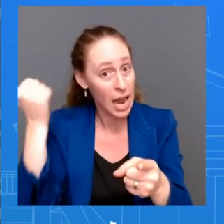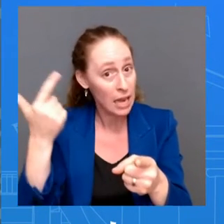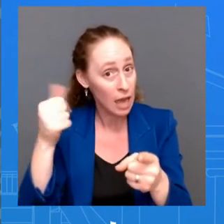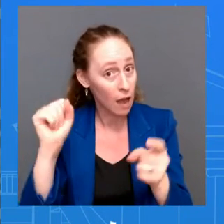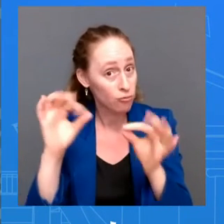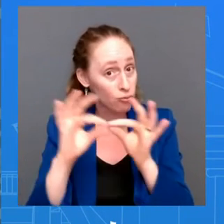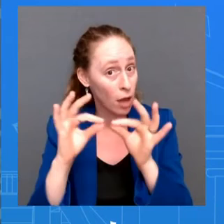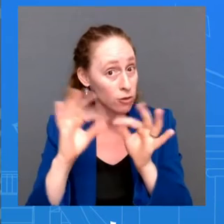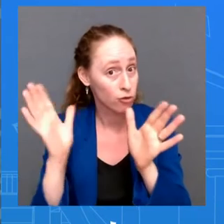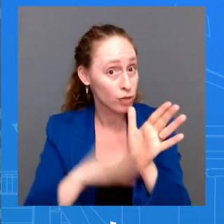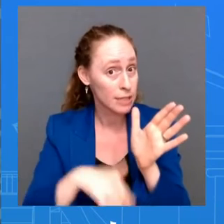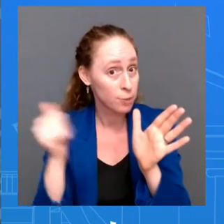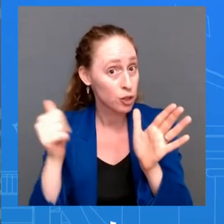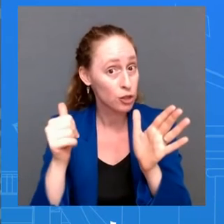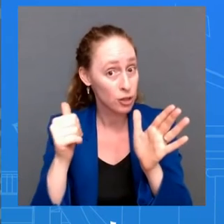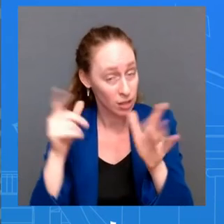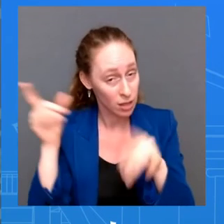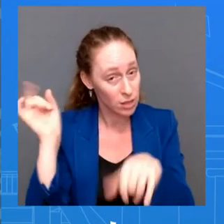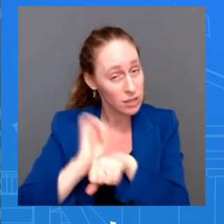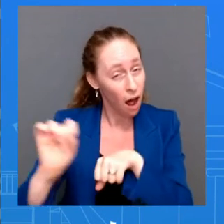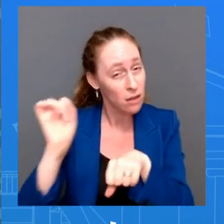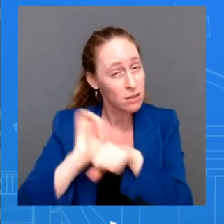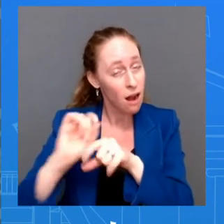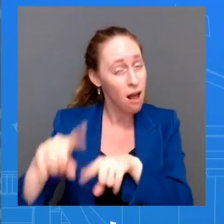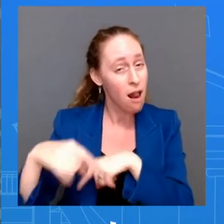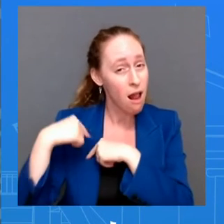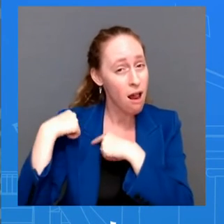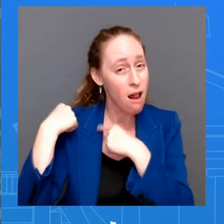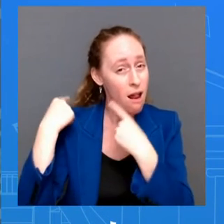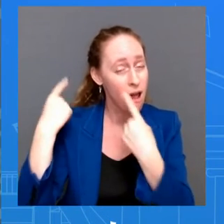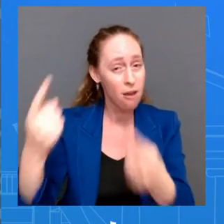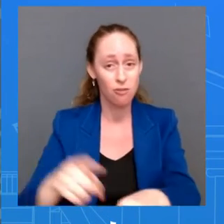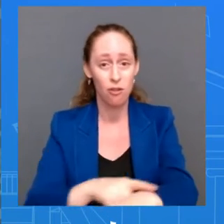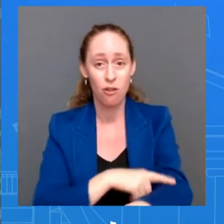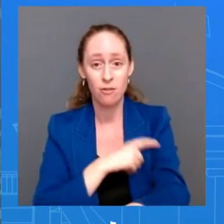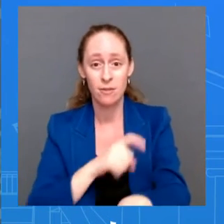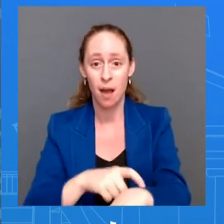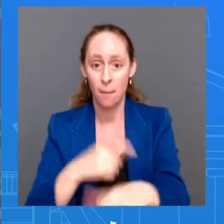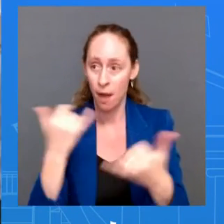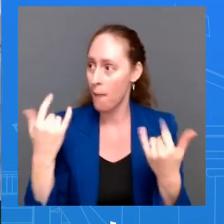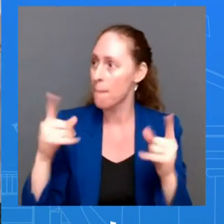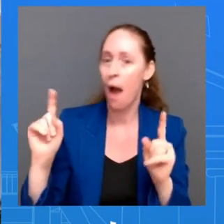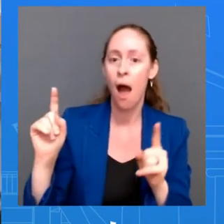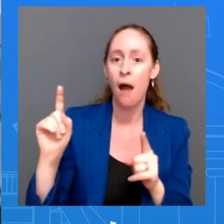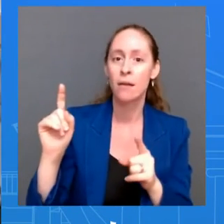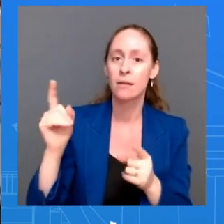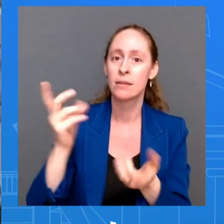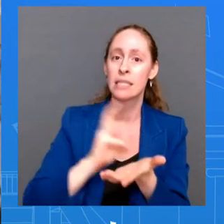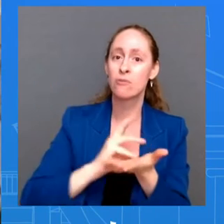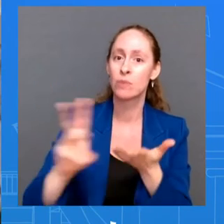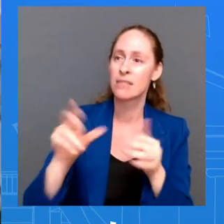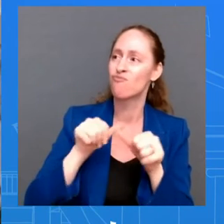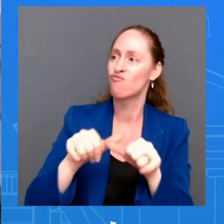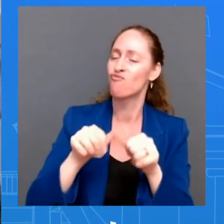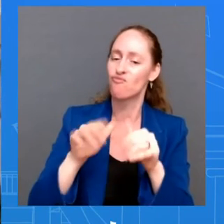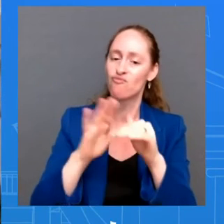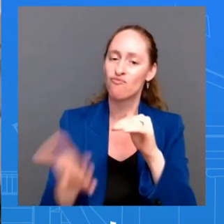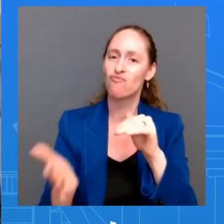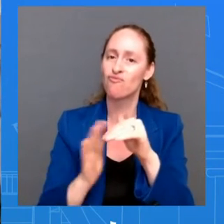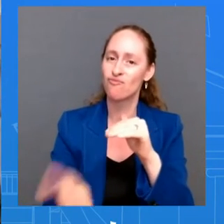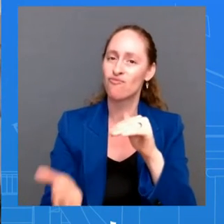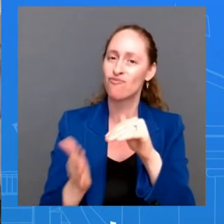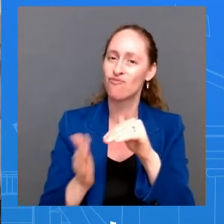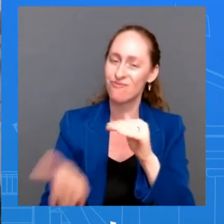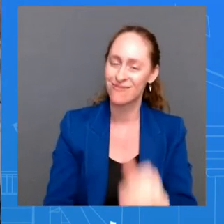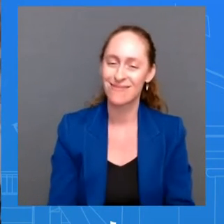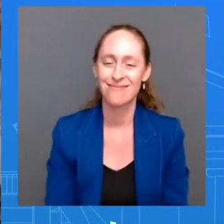months, and we have seen a decline for the last 6 weeks. That's our focus. And just one more on the prisoner swap. Does the administration feel more